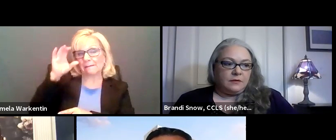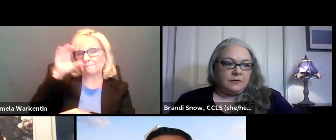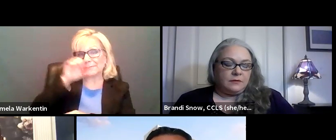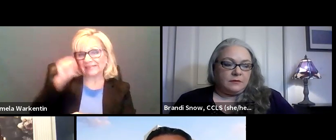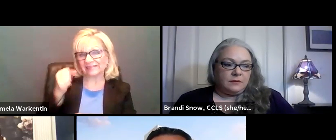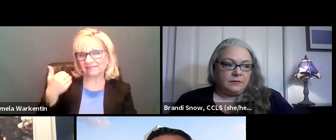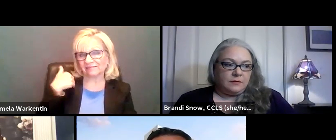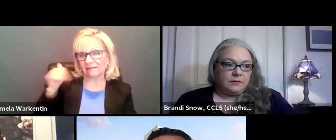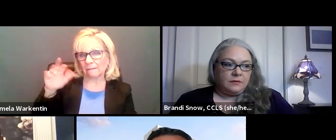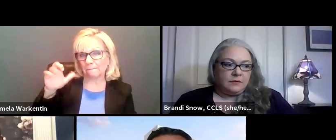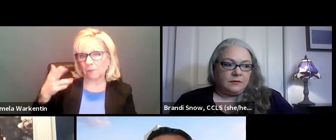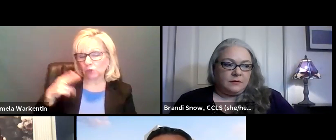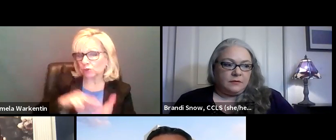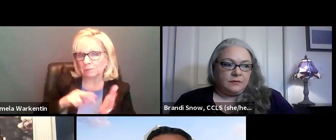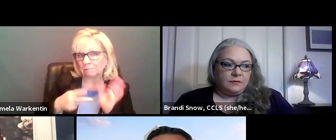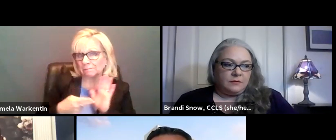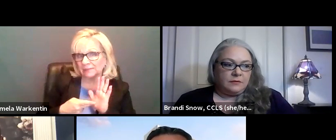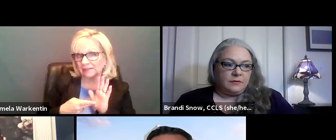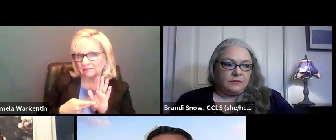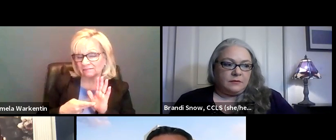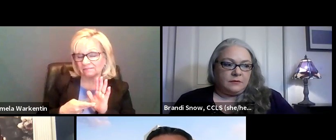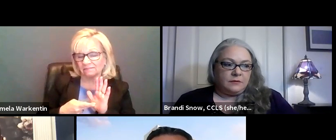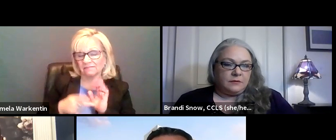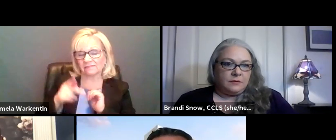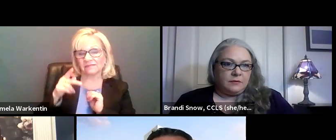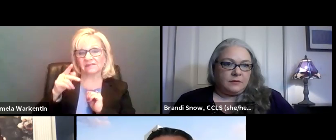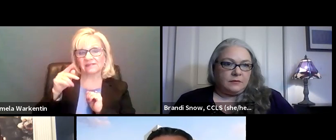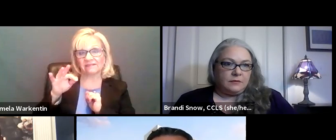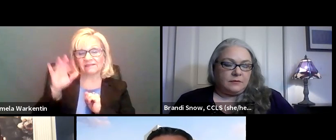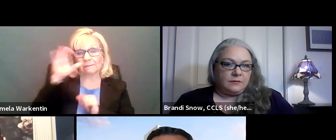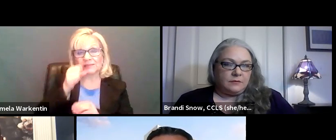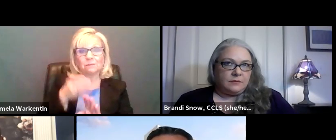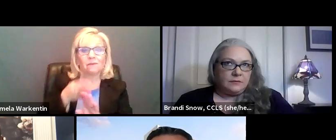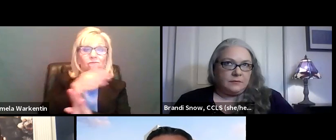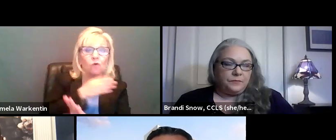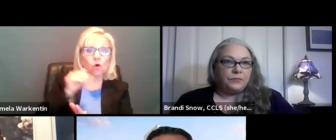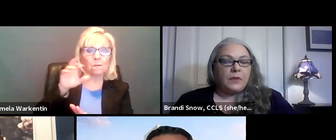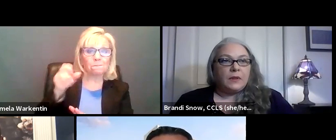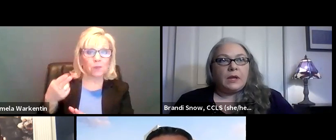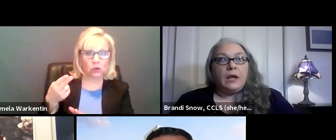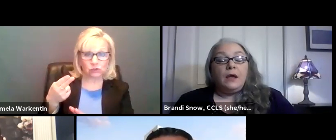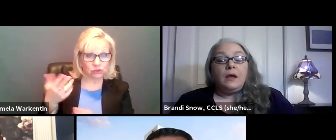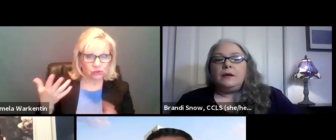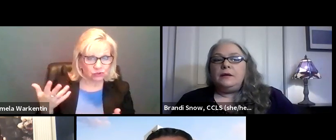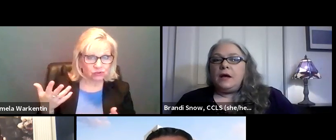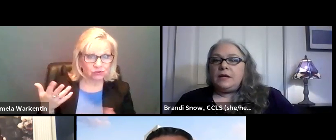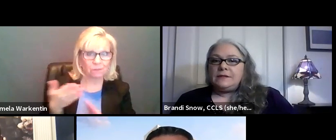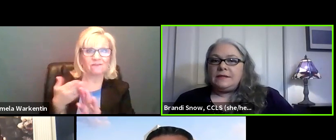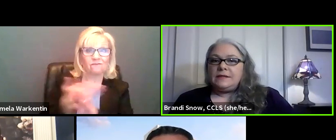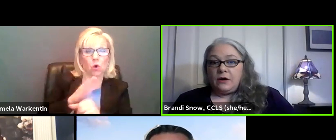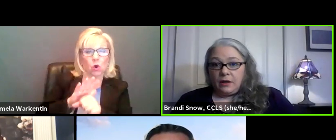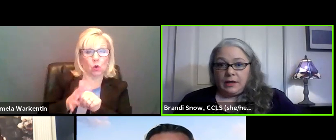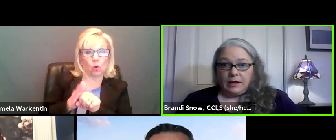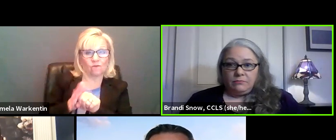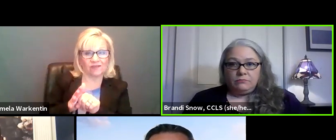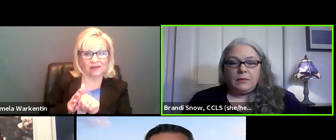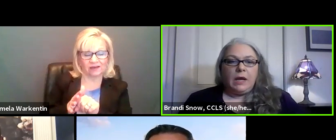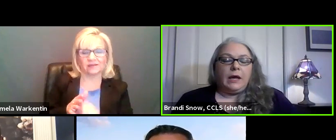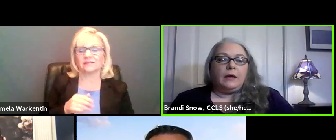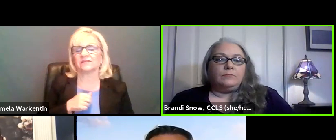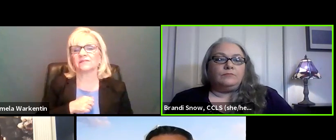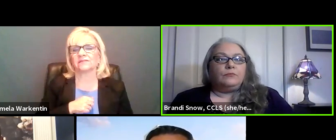that mean there's nothing they can do if they miss rent before March, so before COVID-19 hit? Not